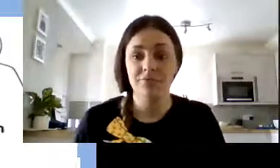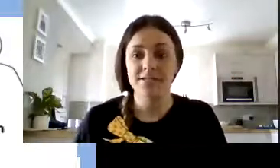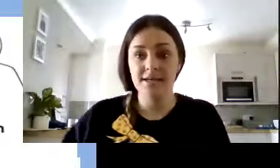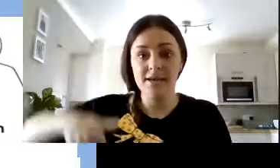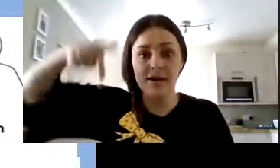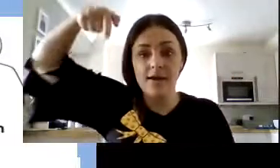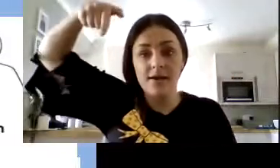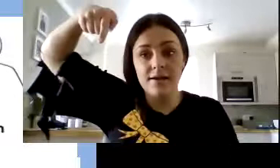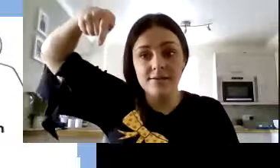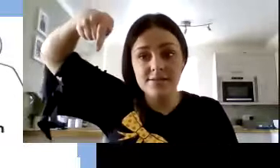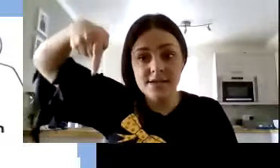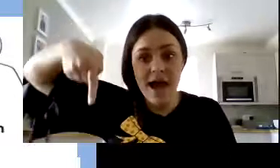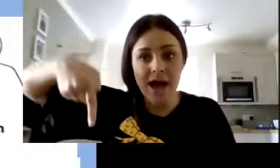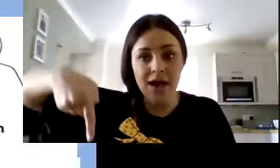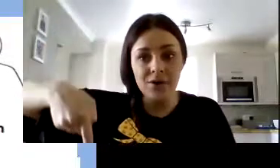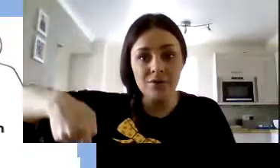Ready?